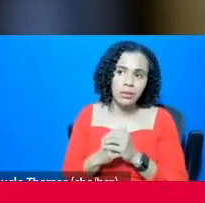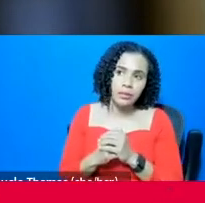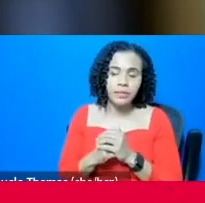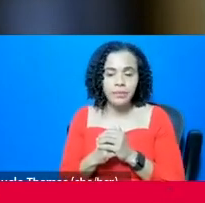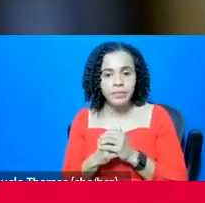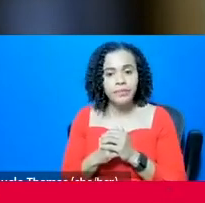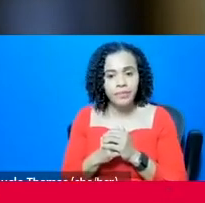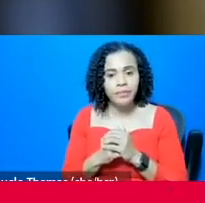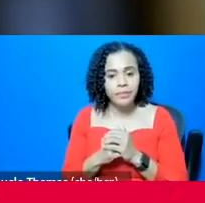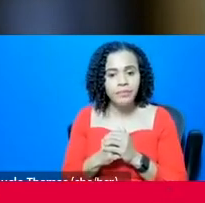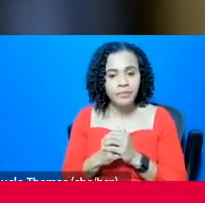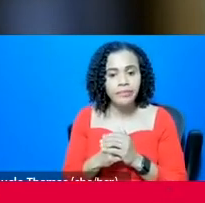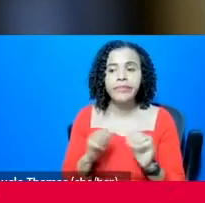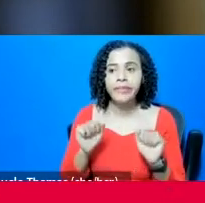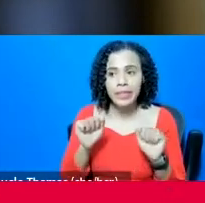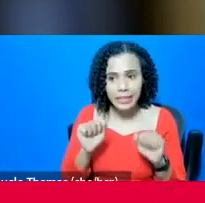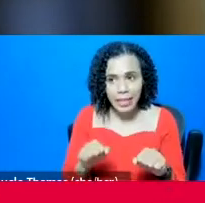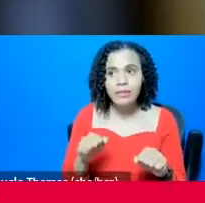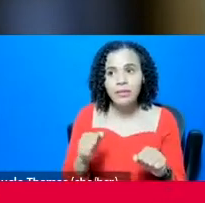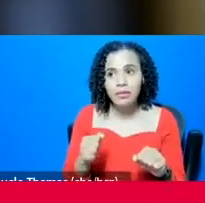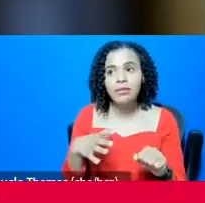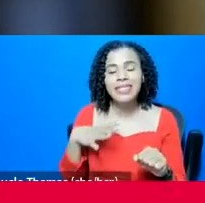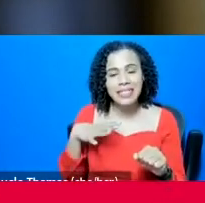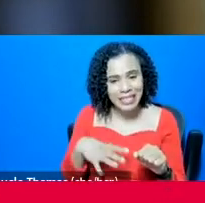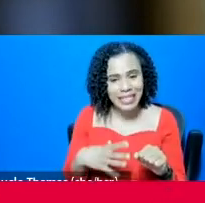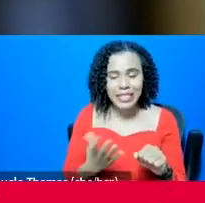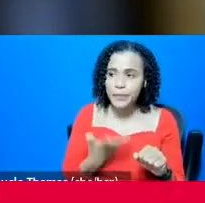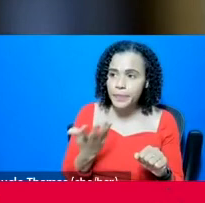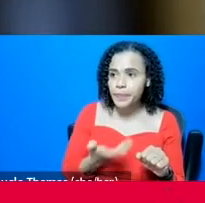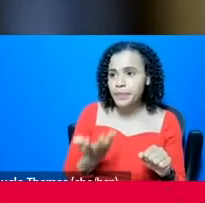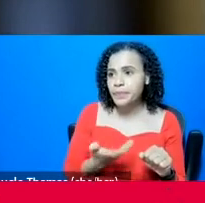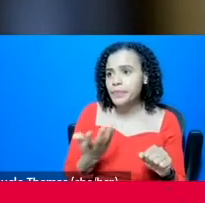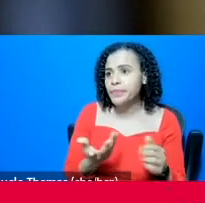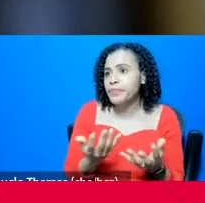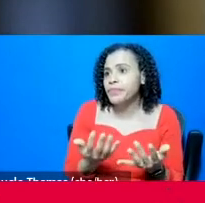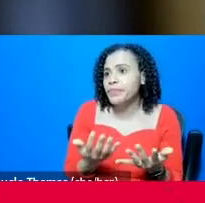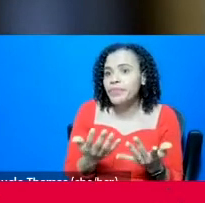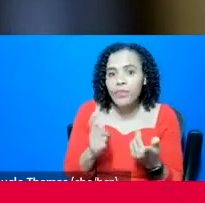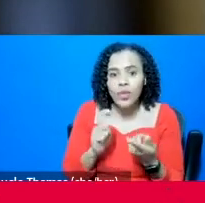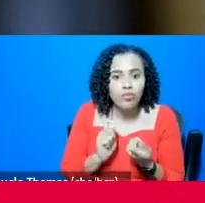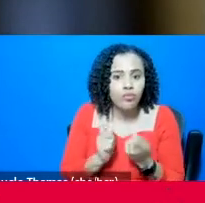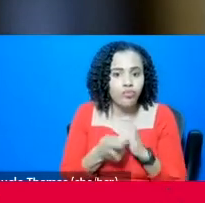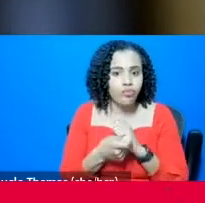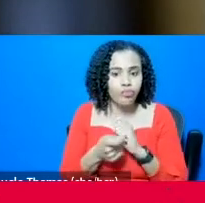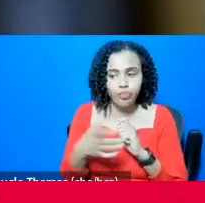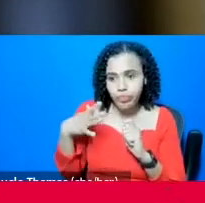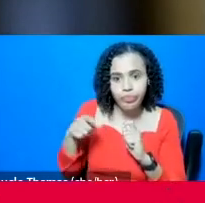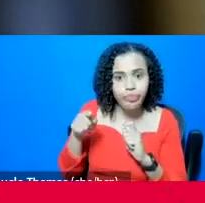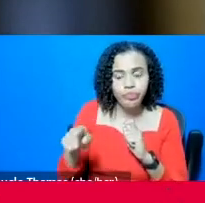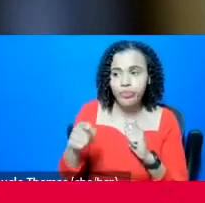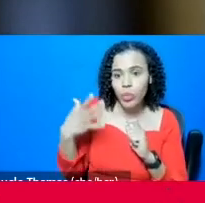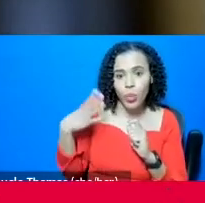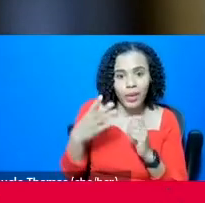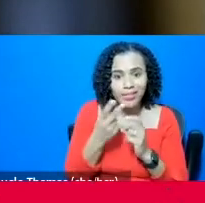issue. Yes, we do need some sort of referendum and policies